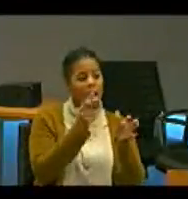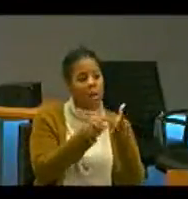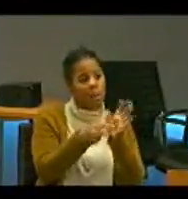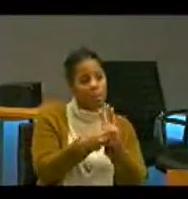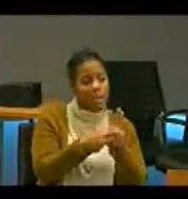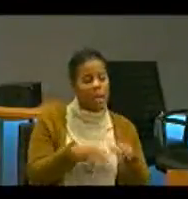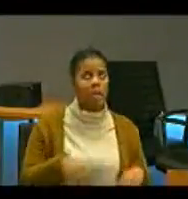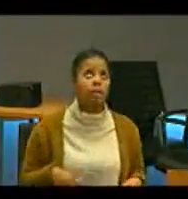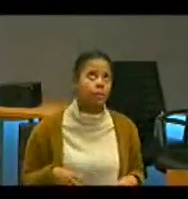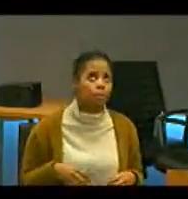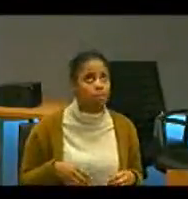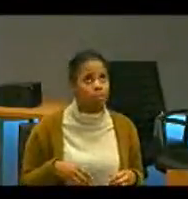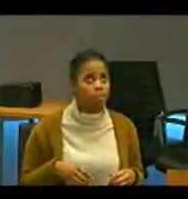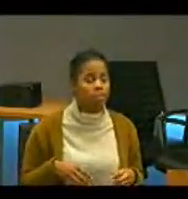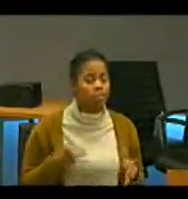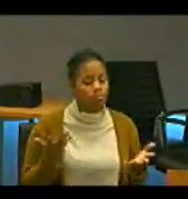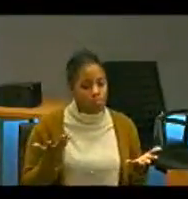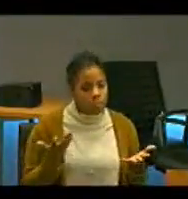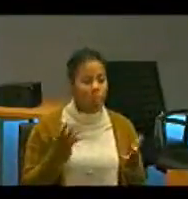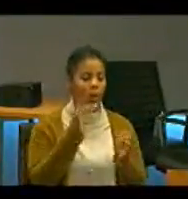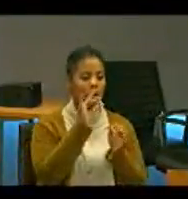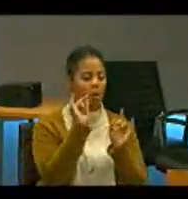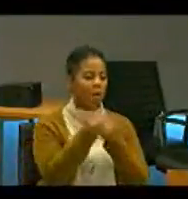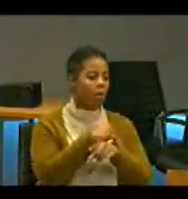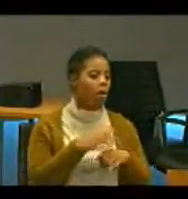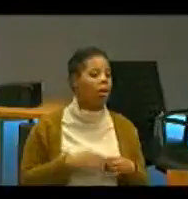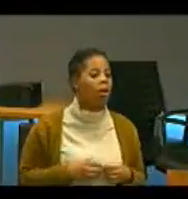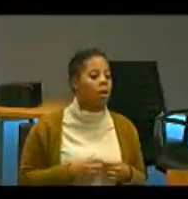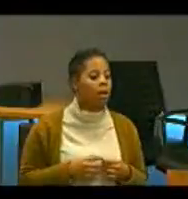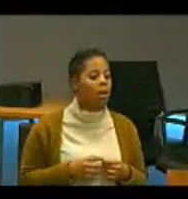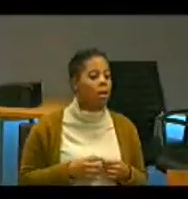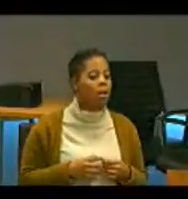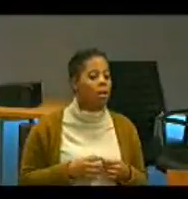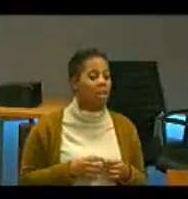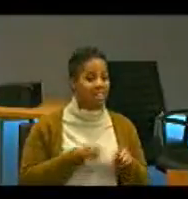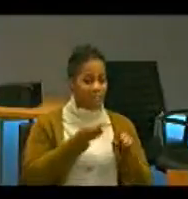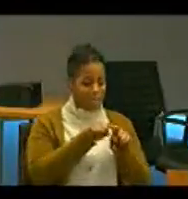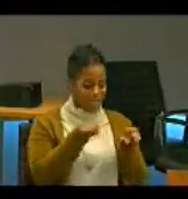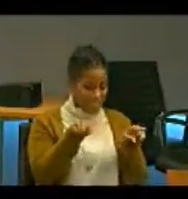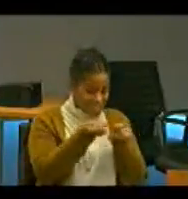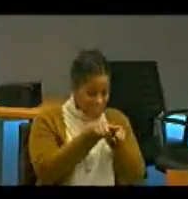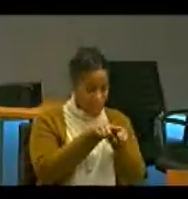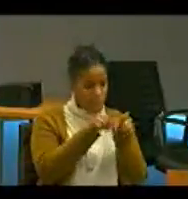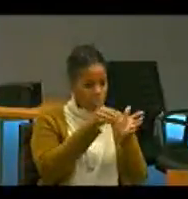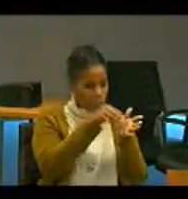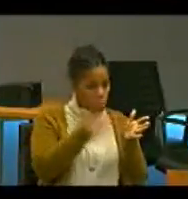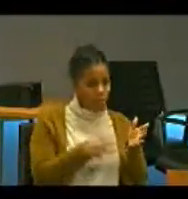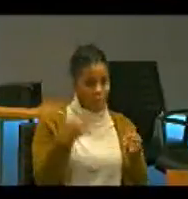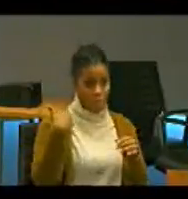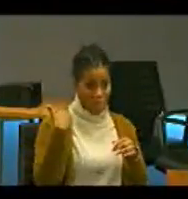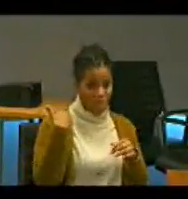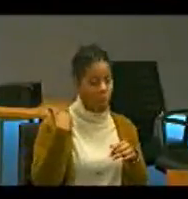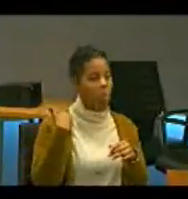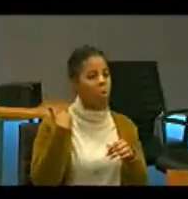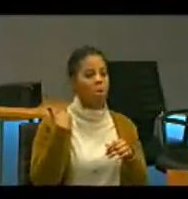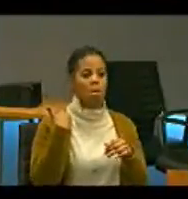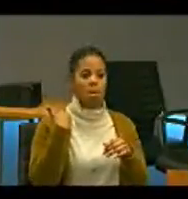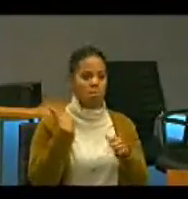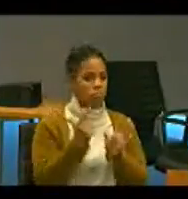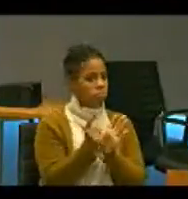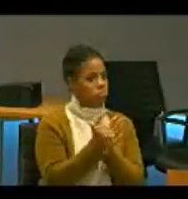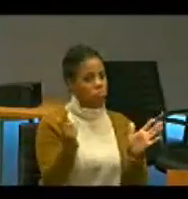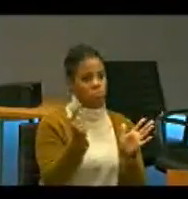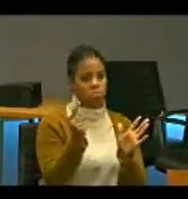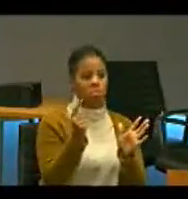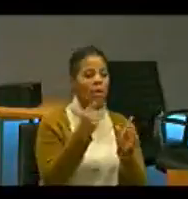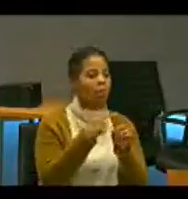perhaps not coincidentally, the same students who were previously explicitly banned from public education are